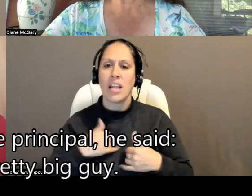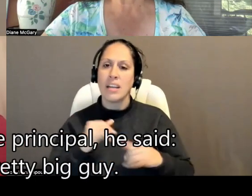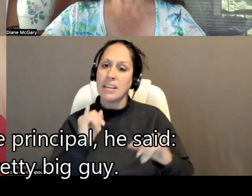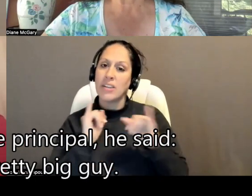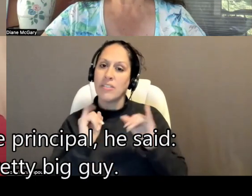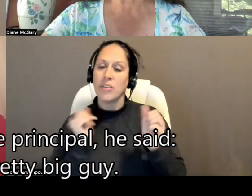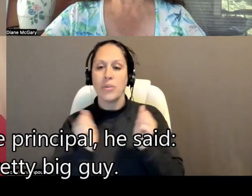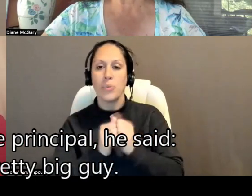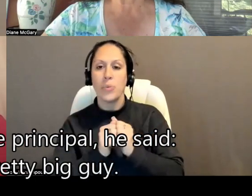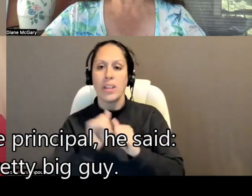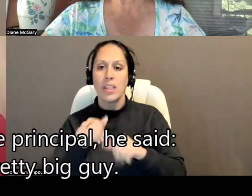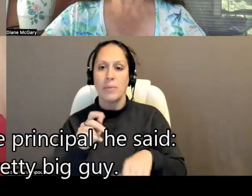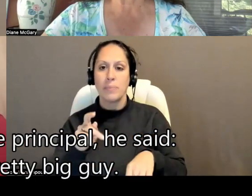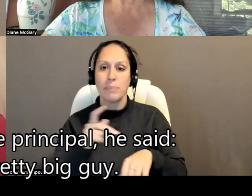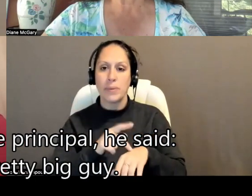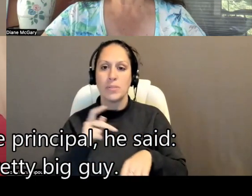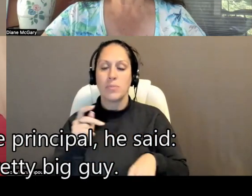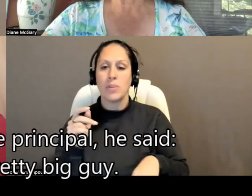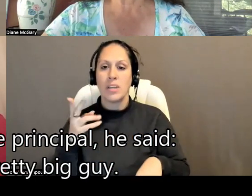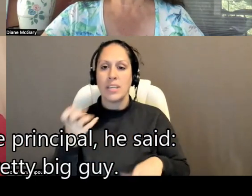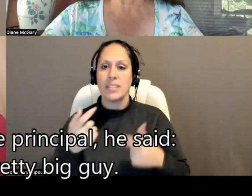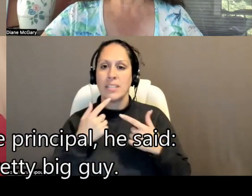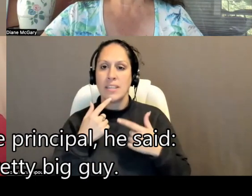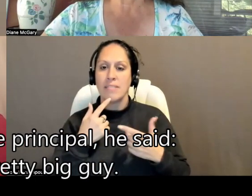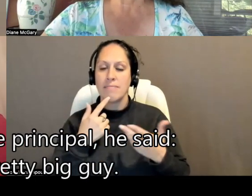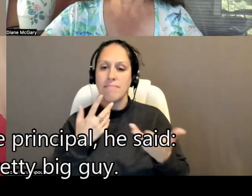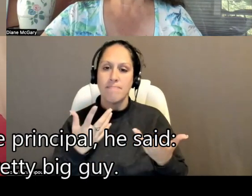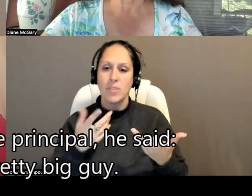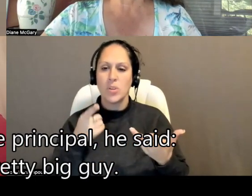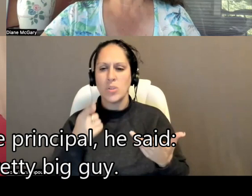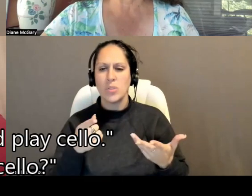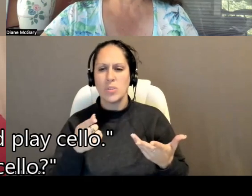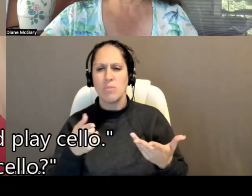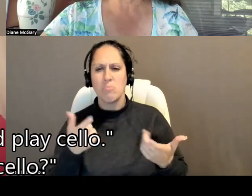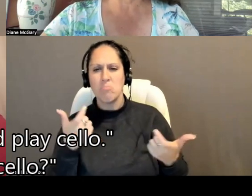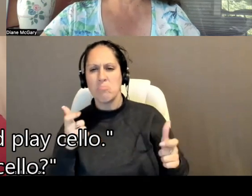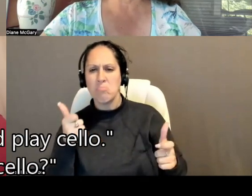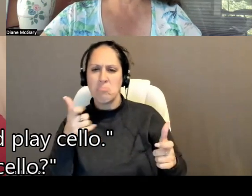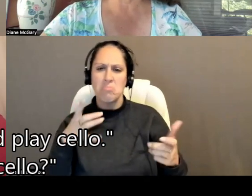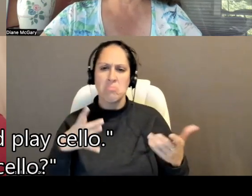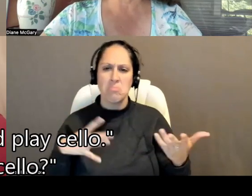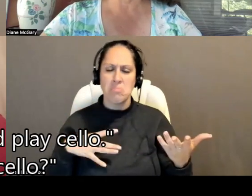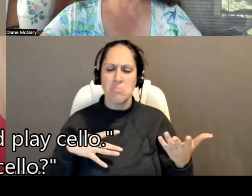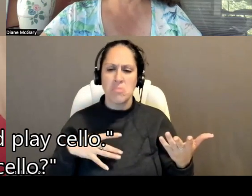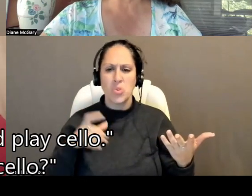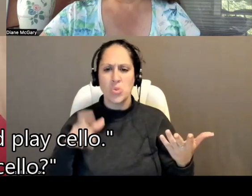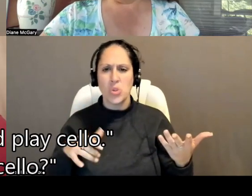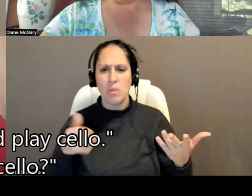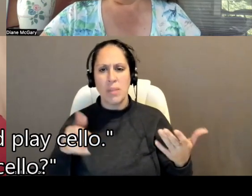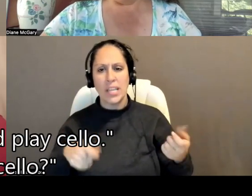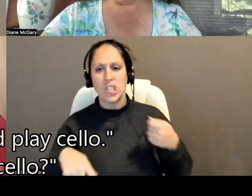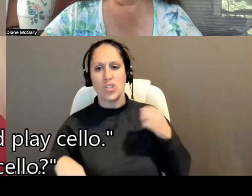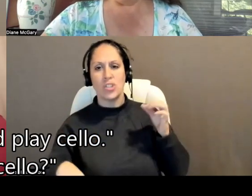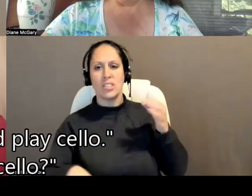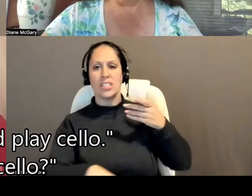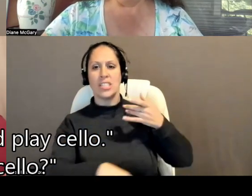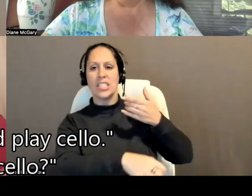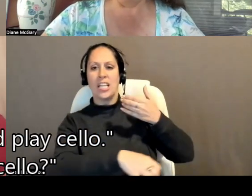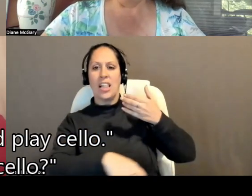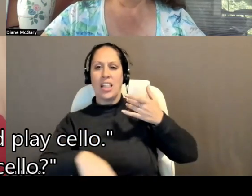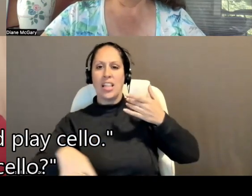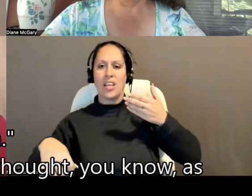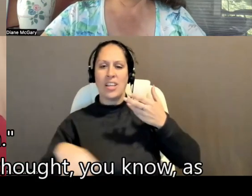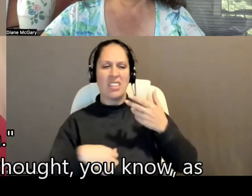with the principal, he said, "Well, you're a pretty big guy. You should play cello." And